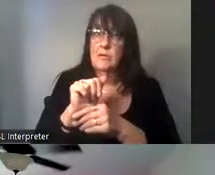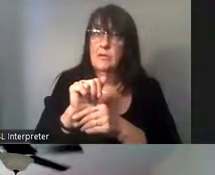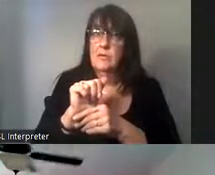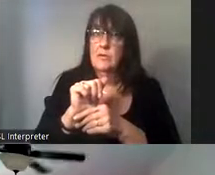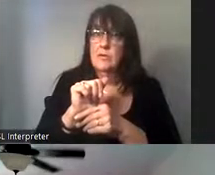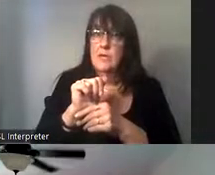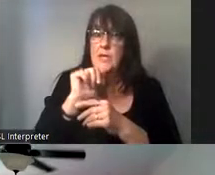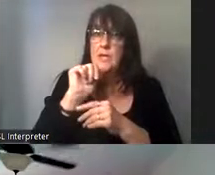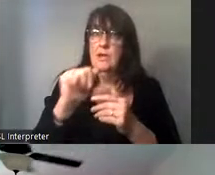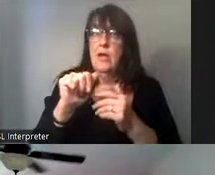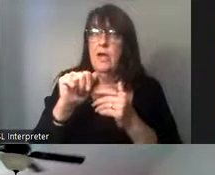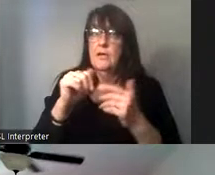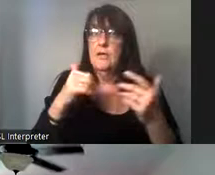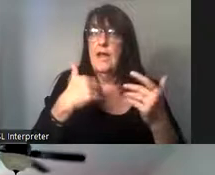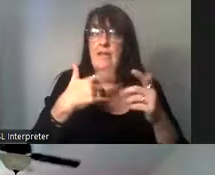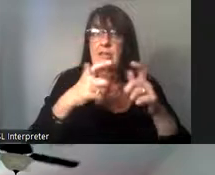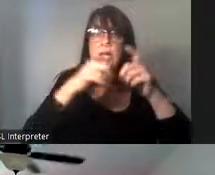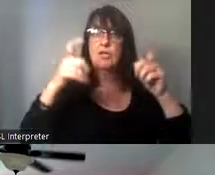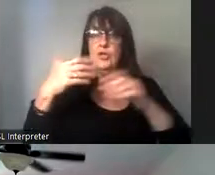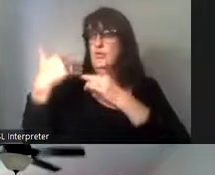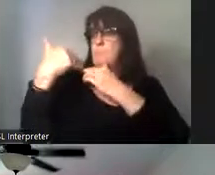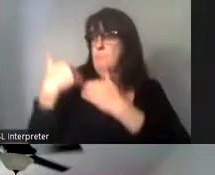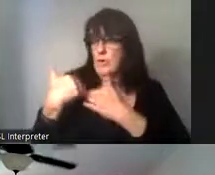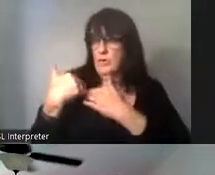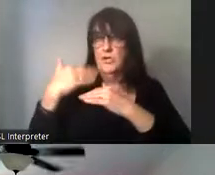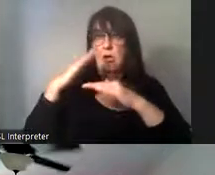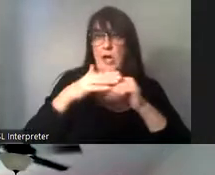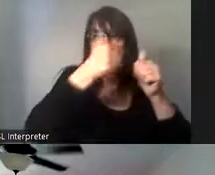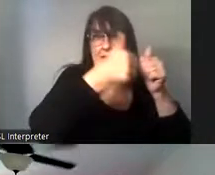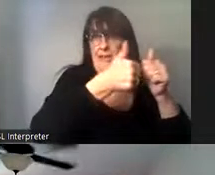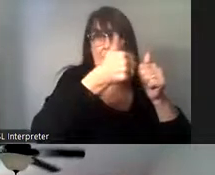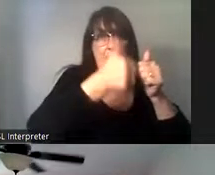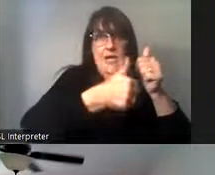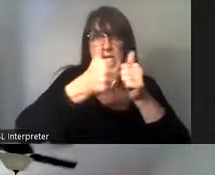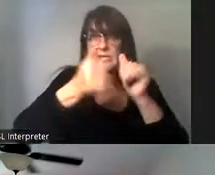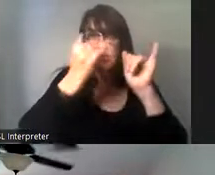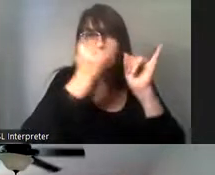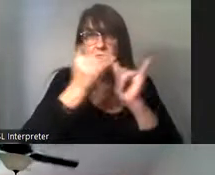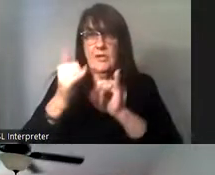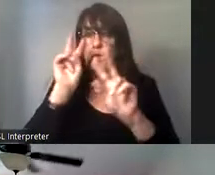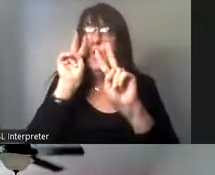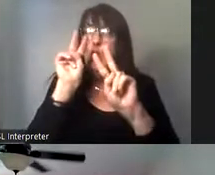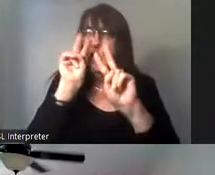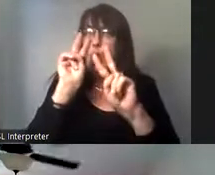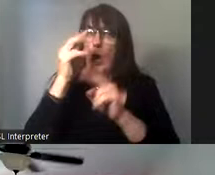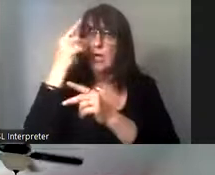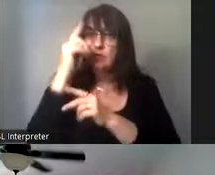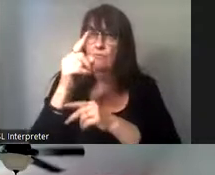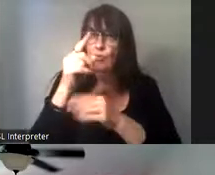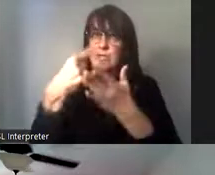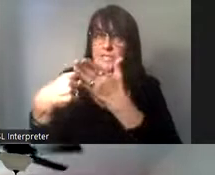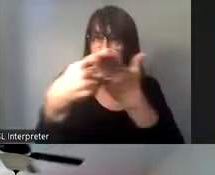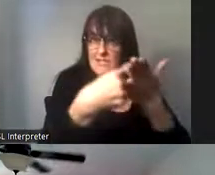without having a huge burden fall on any individual or industry. So watch for discussions,